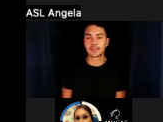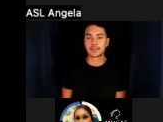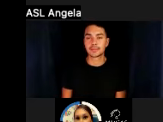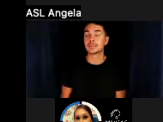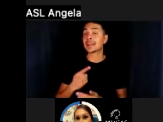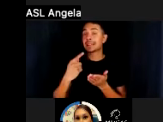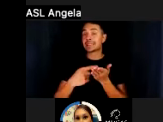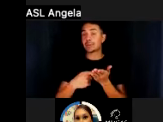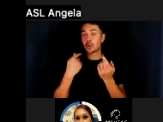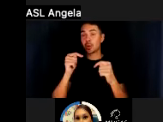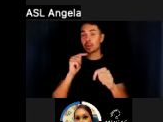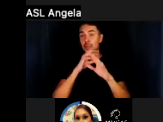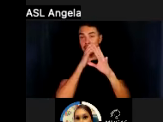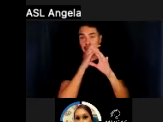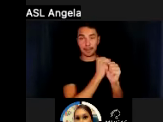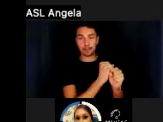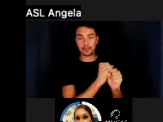Sometimes we try to censor them.